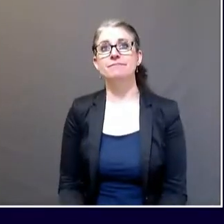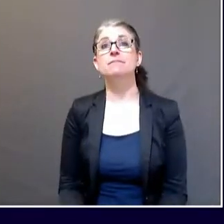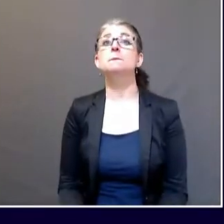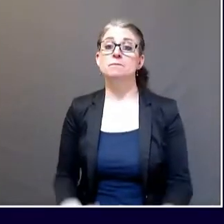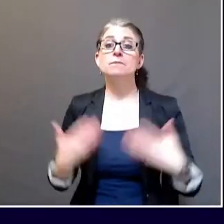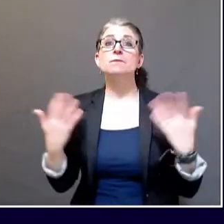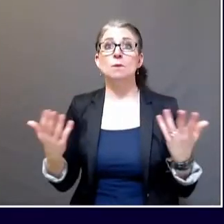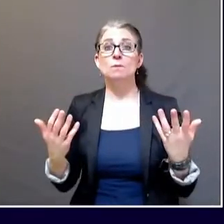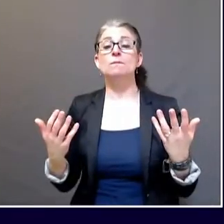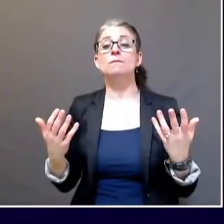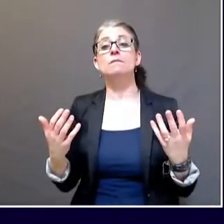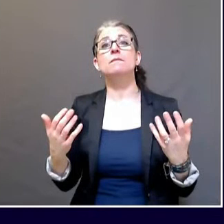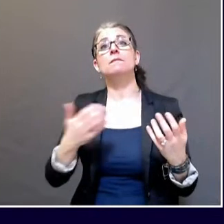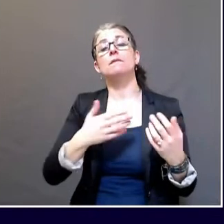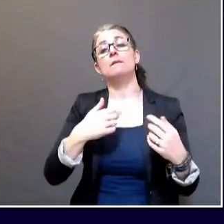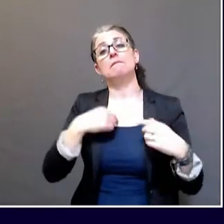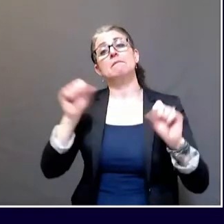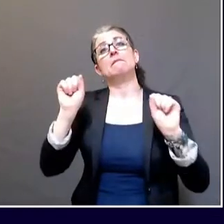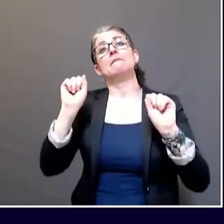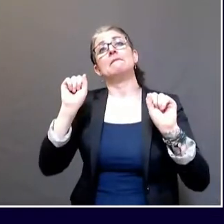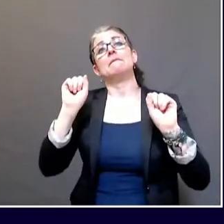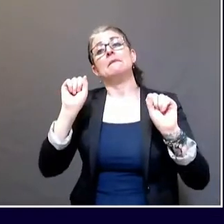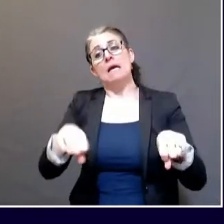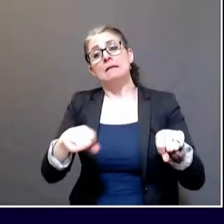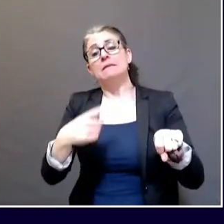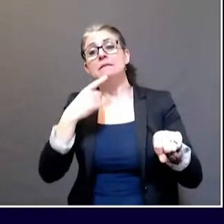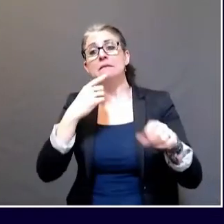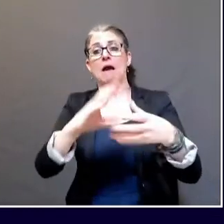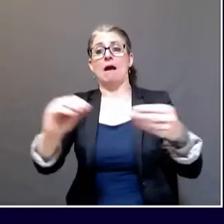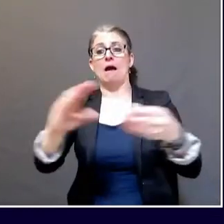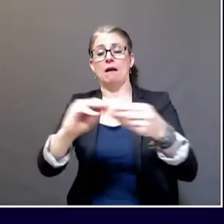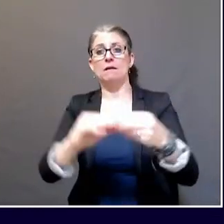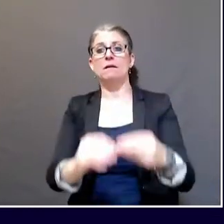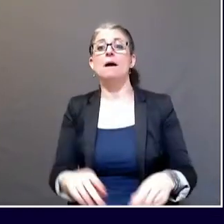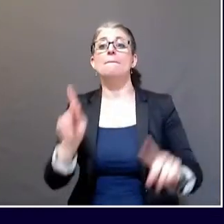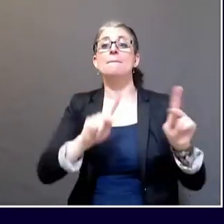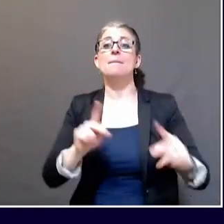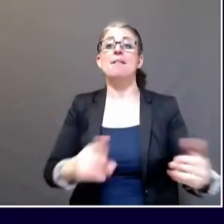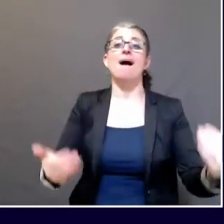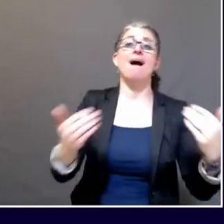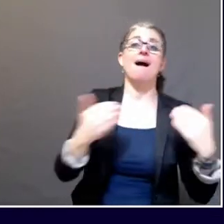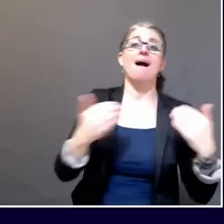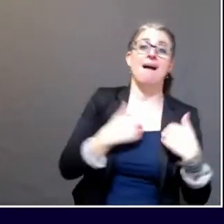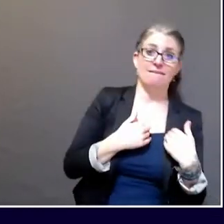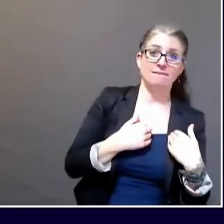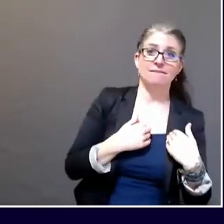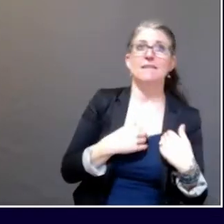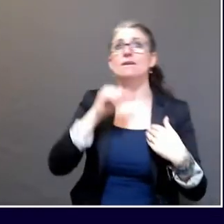changed. And so that's why we don't have those numbers sort of every day.